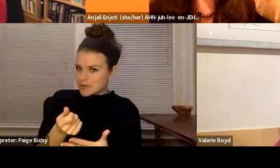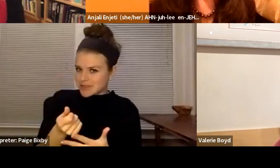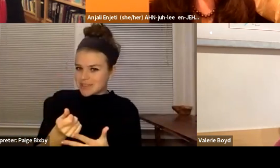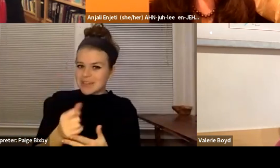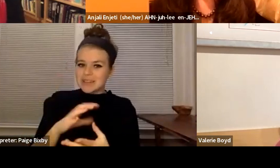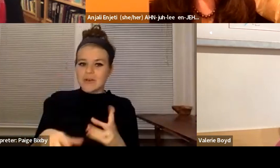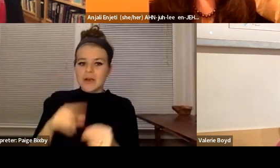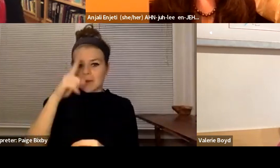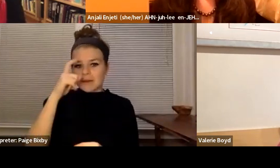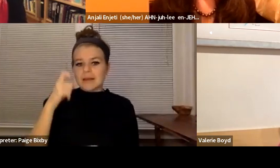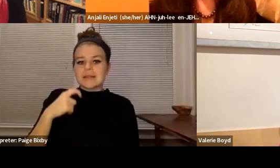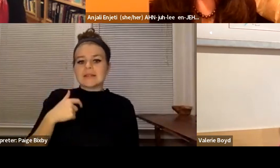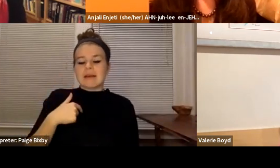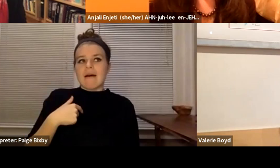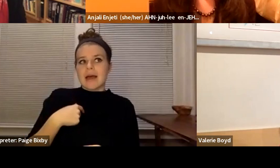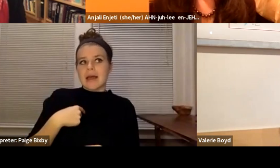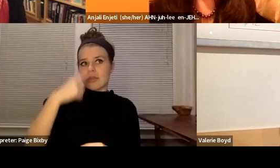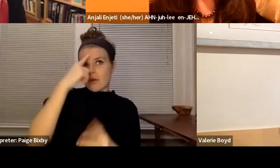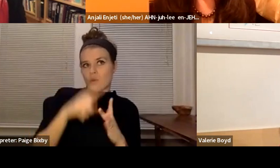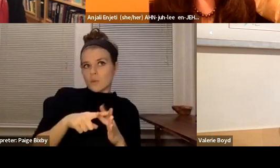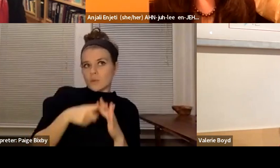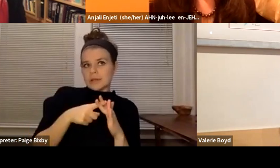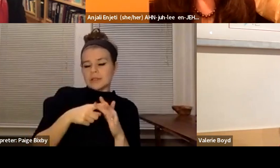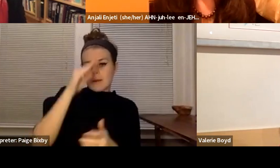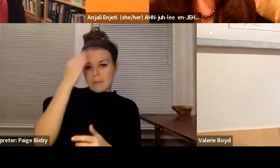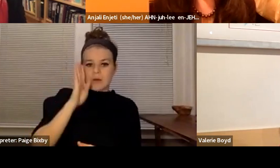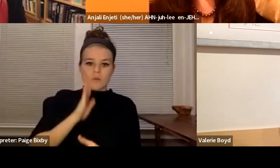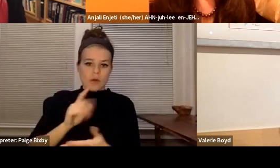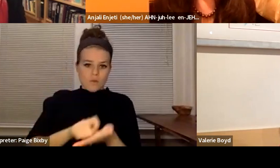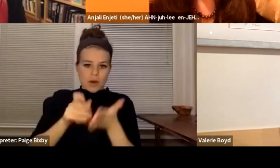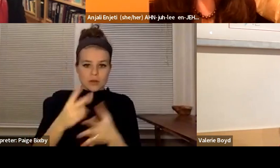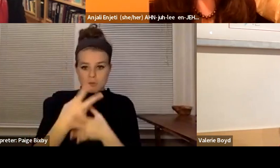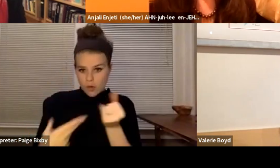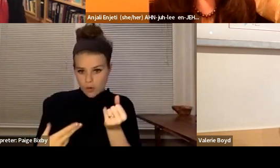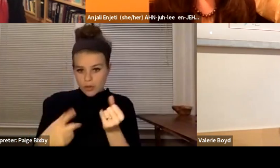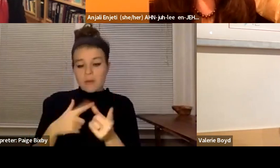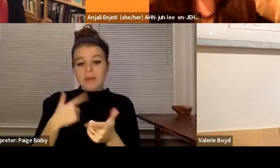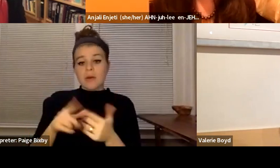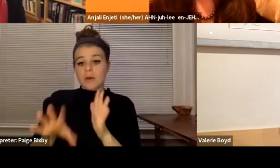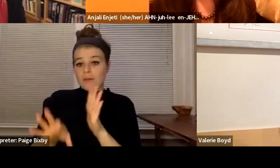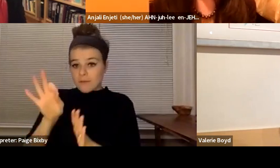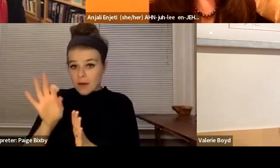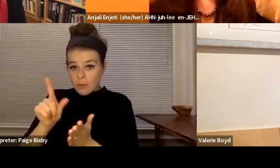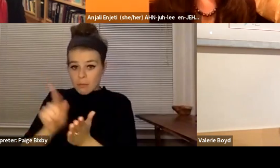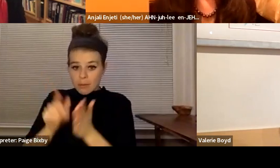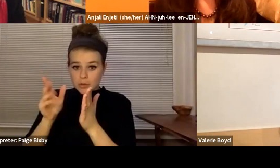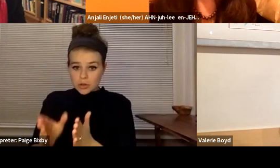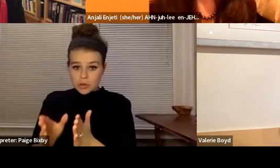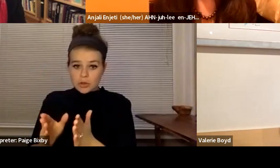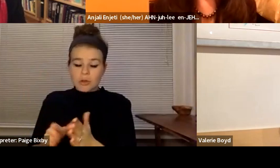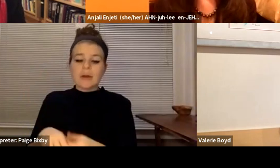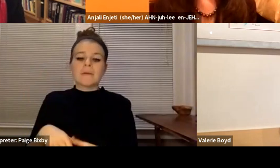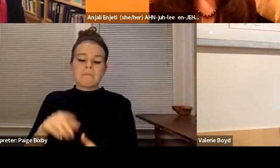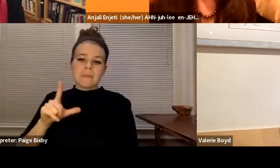Brown writers. And when I ended up finding a publisher, it's being published by Lookout